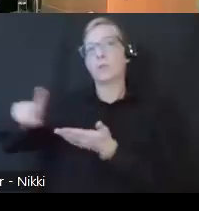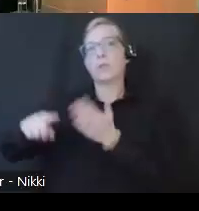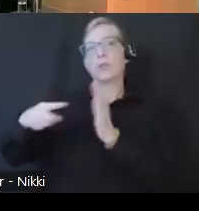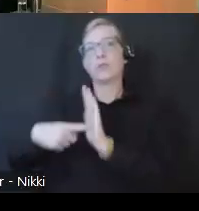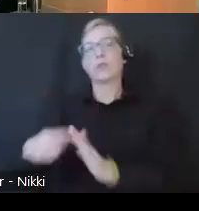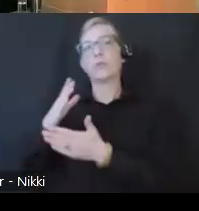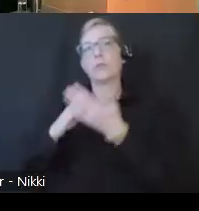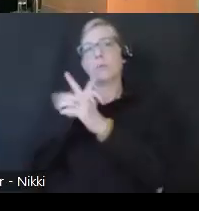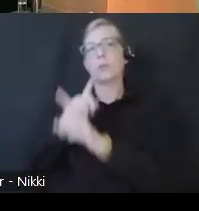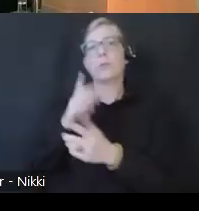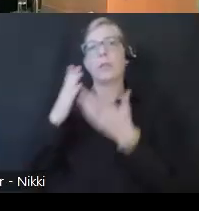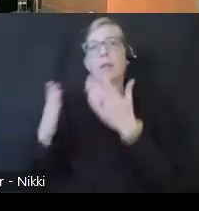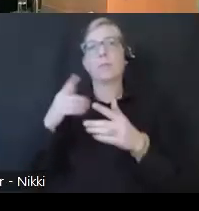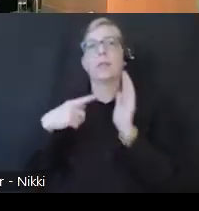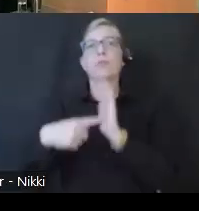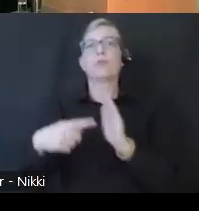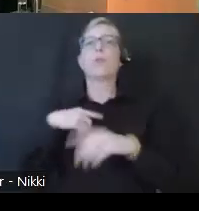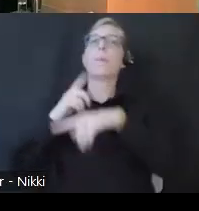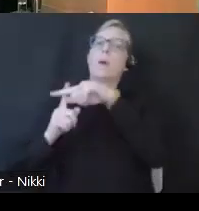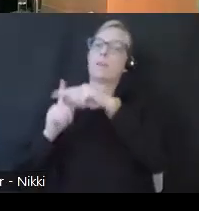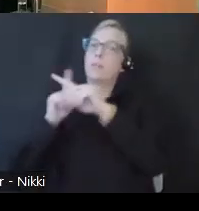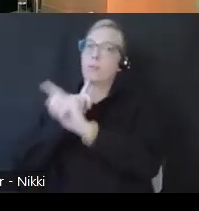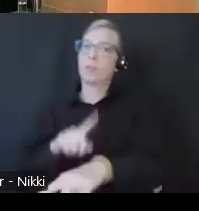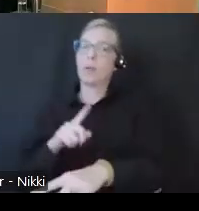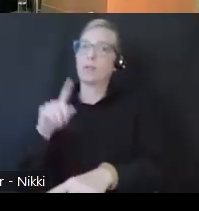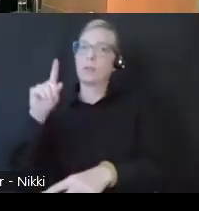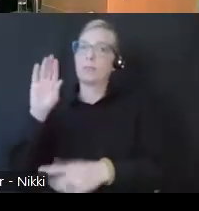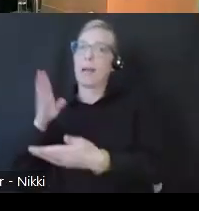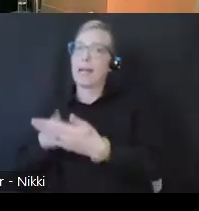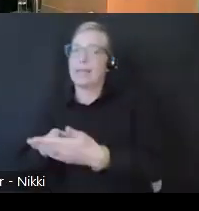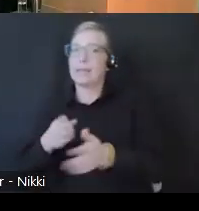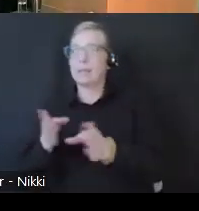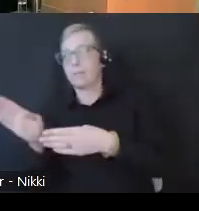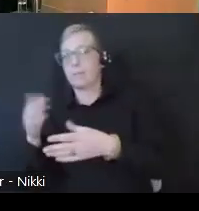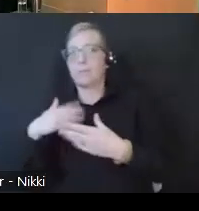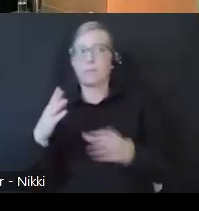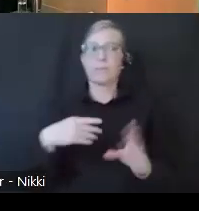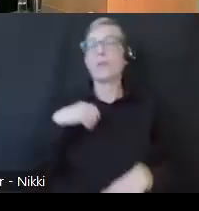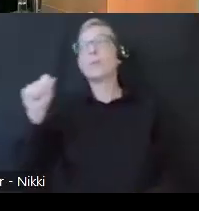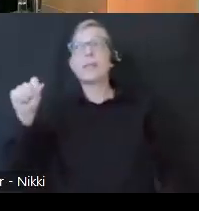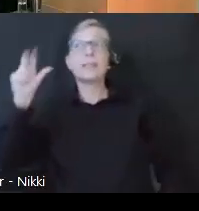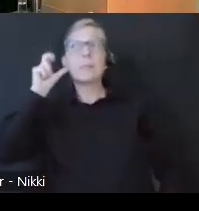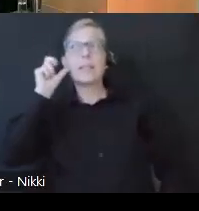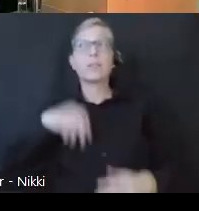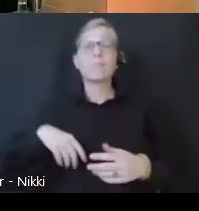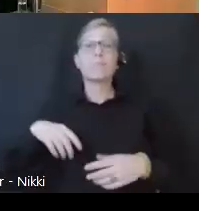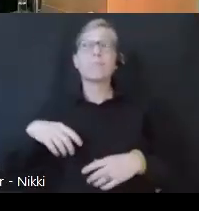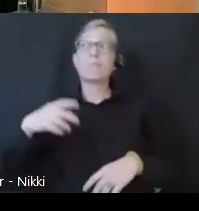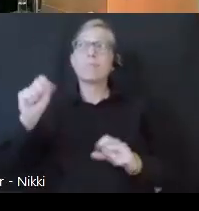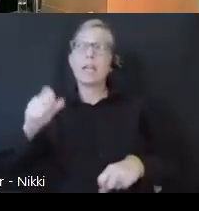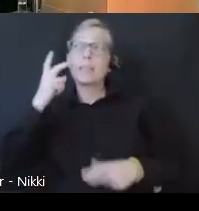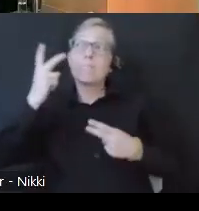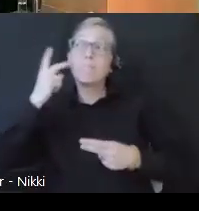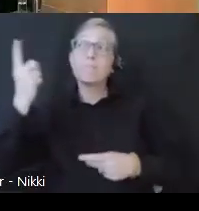positive response bias, a tendency to say, yes, I'm hearing something, I'm seeing something. It also could reflect